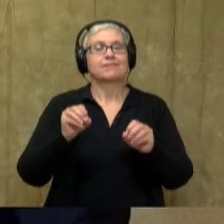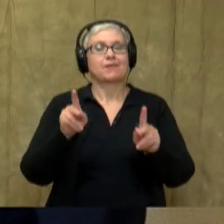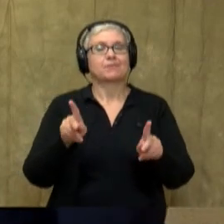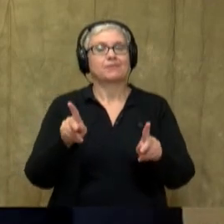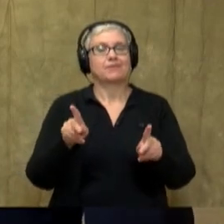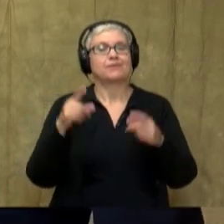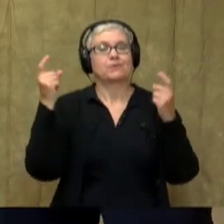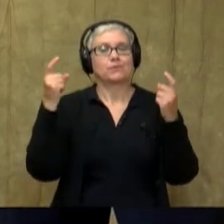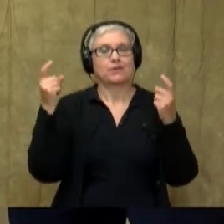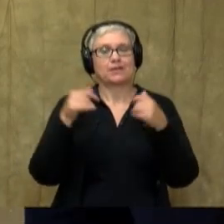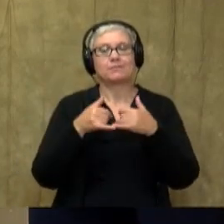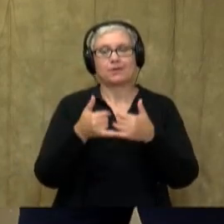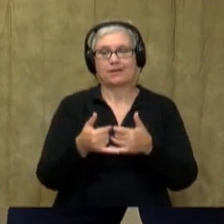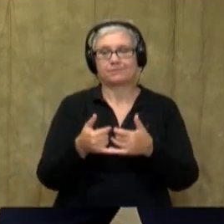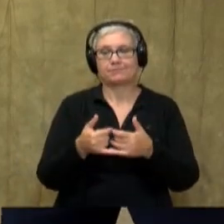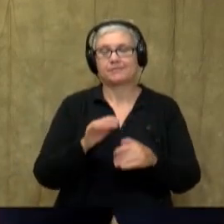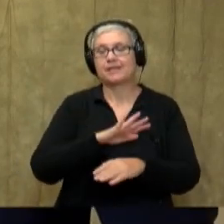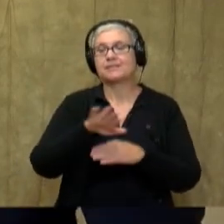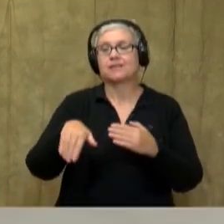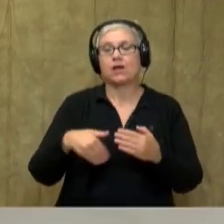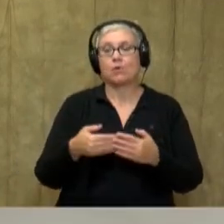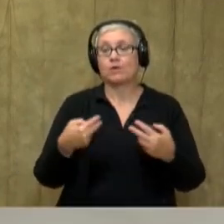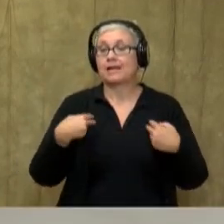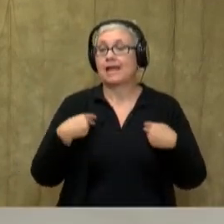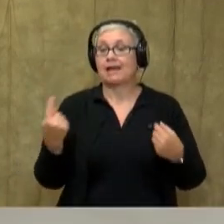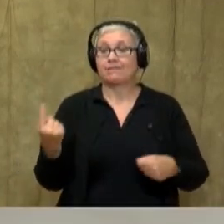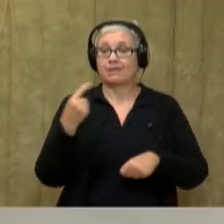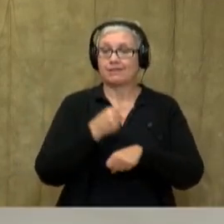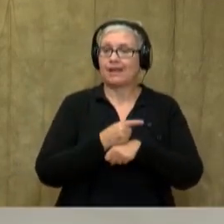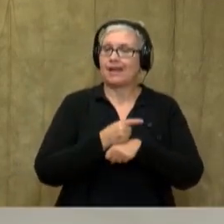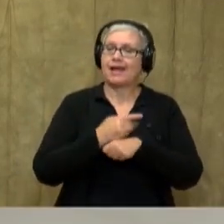prizes. That's all that we have for today. It's